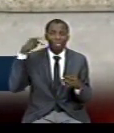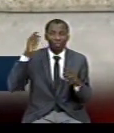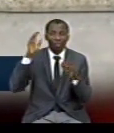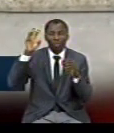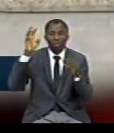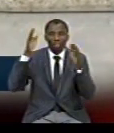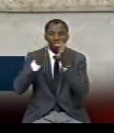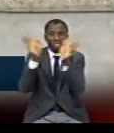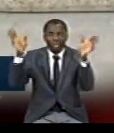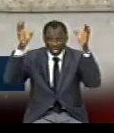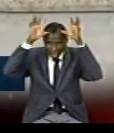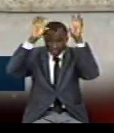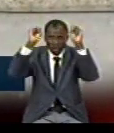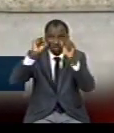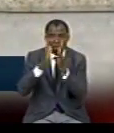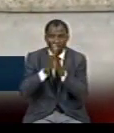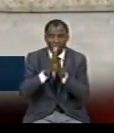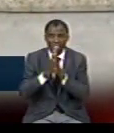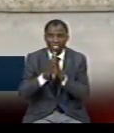in fact, when he said lay your hands upon everywhere that you have pain,